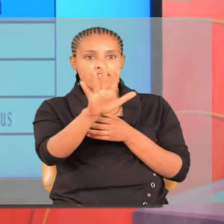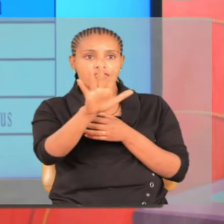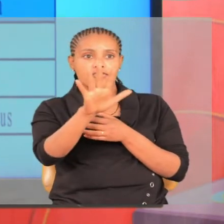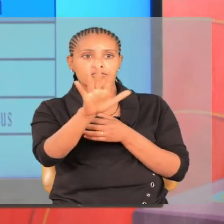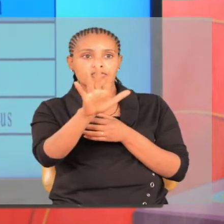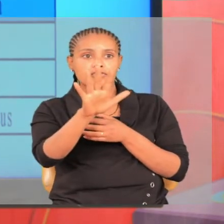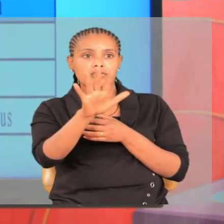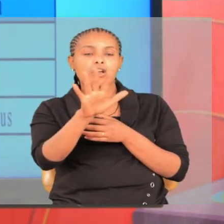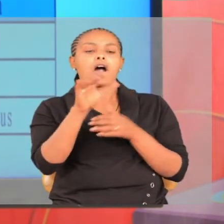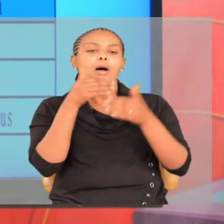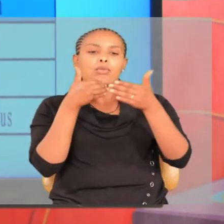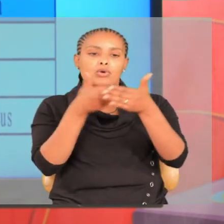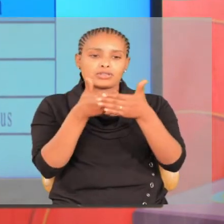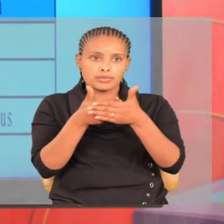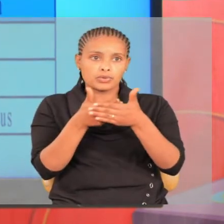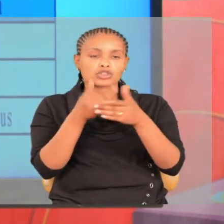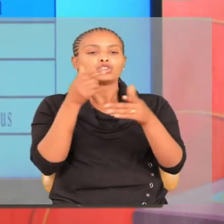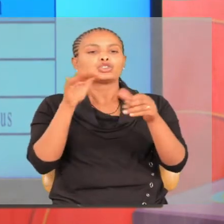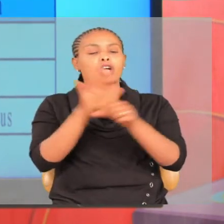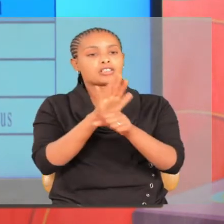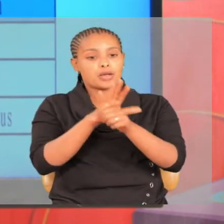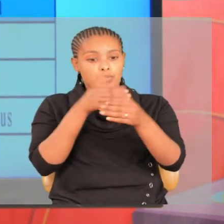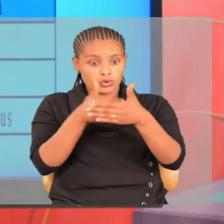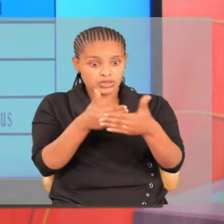0.000545. Approximate charge